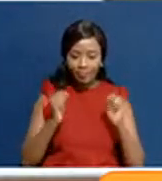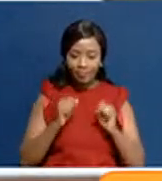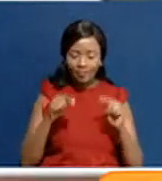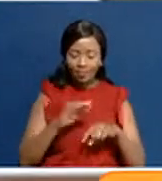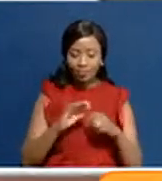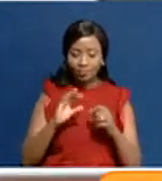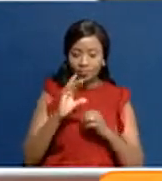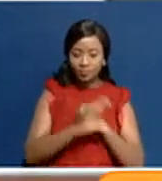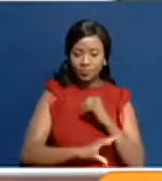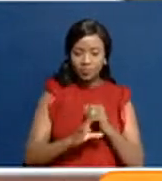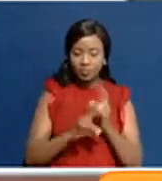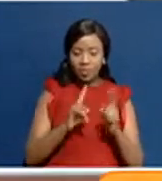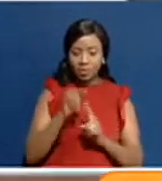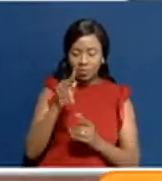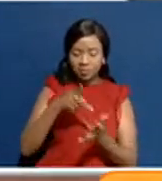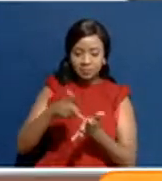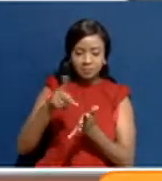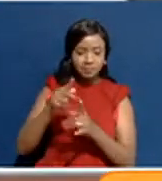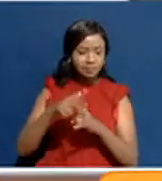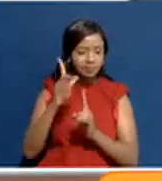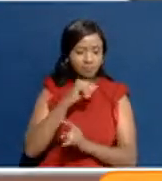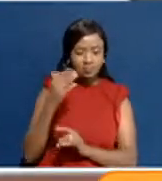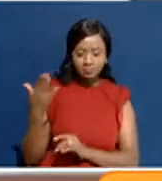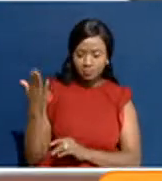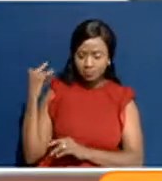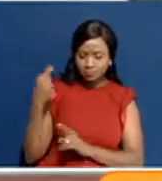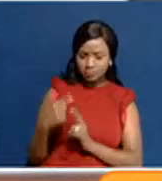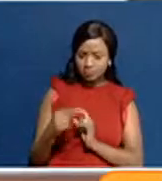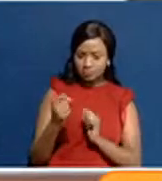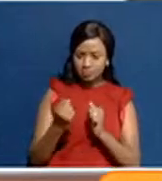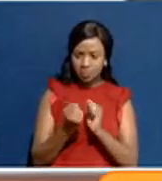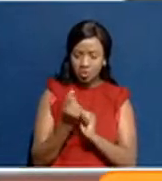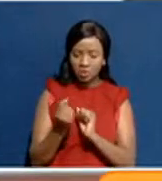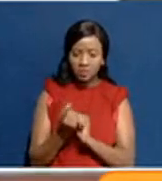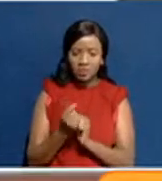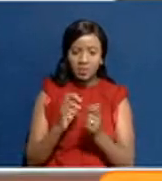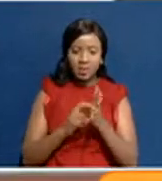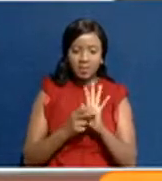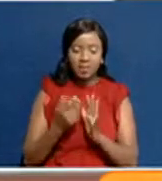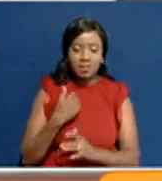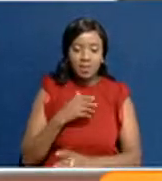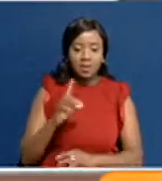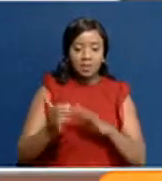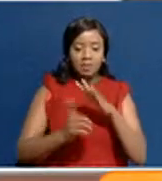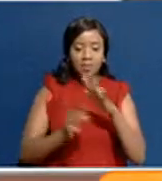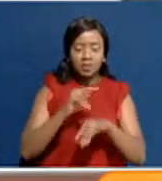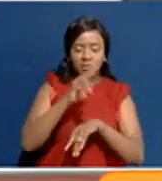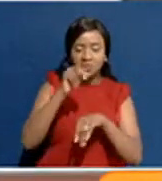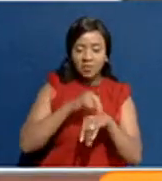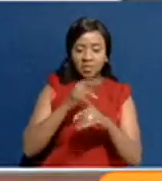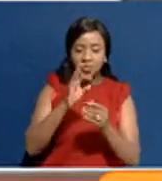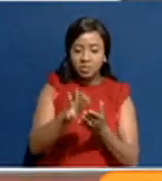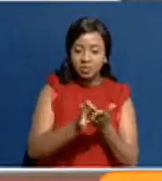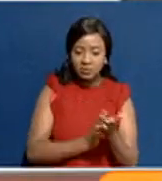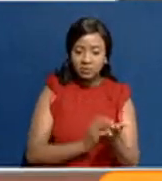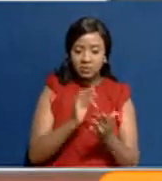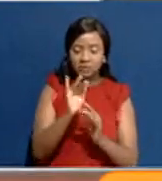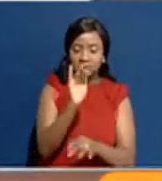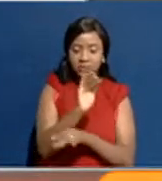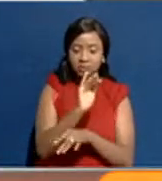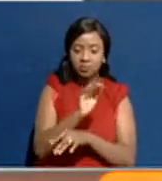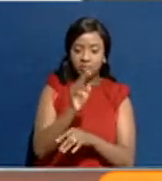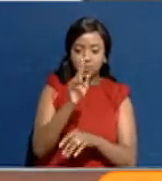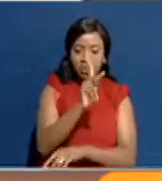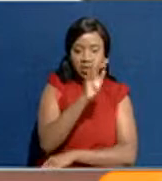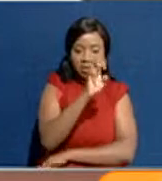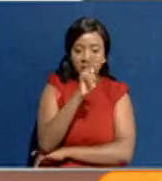that started some 6 months ago. That was in November last year. So you have the Minister of National Treasury requesting KEMSA to